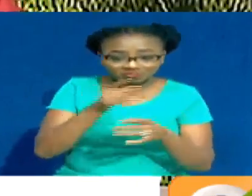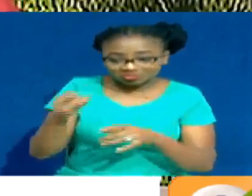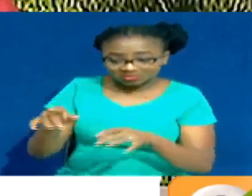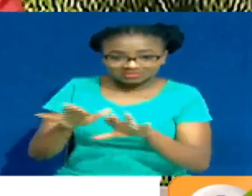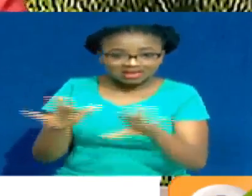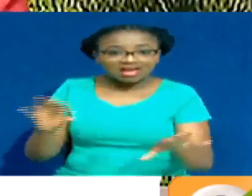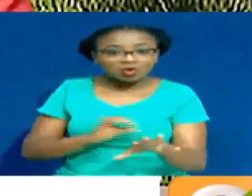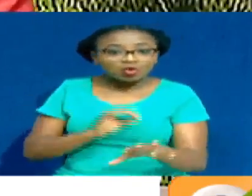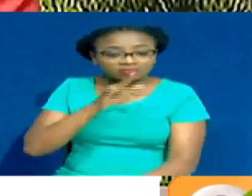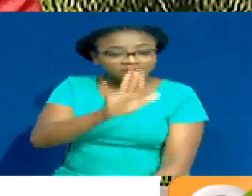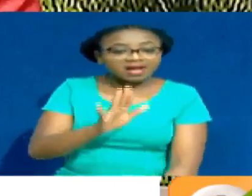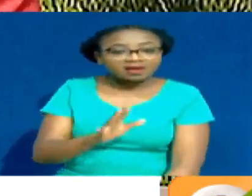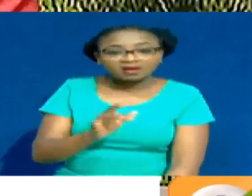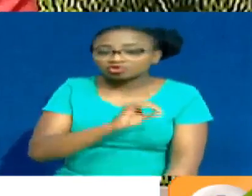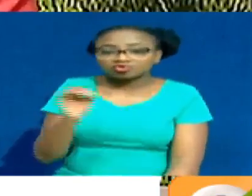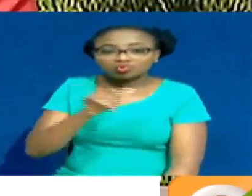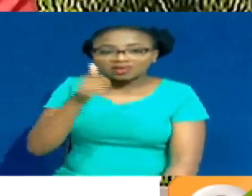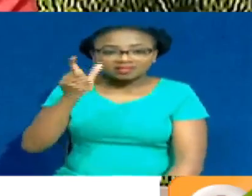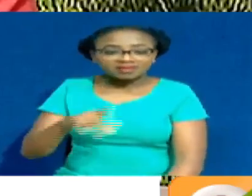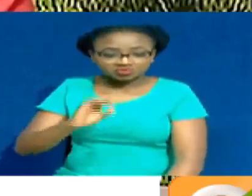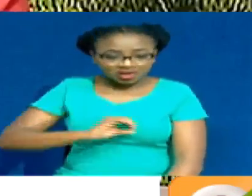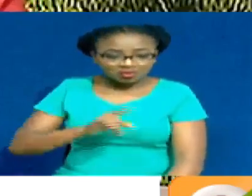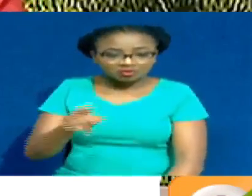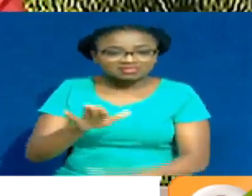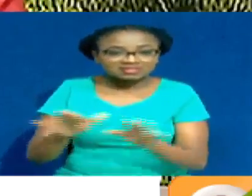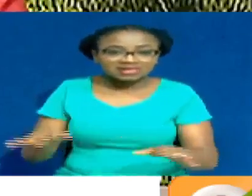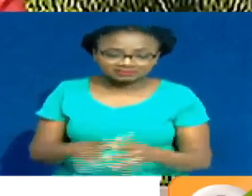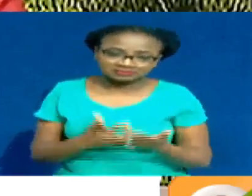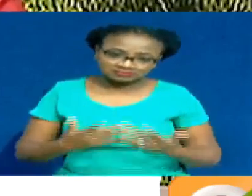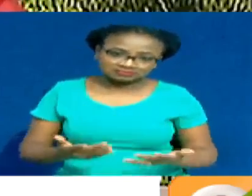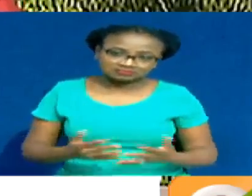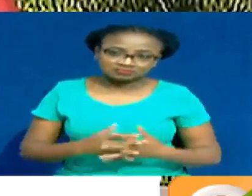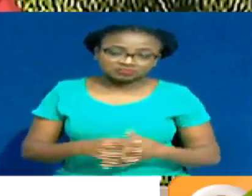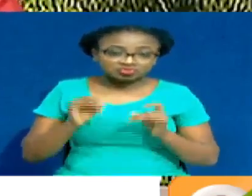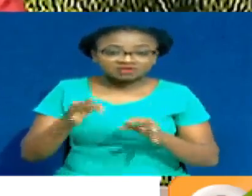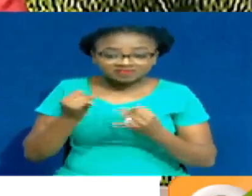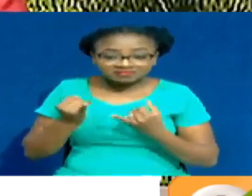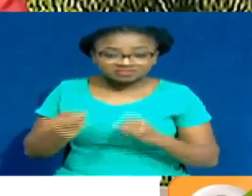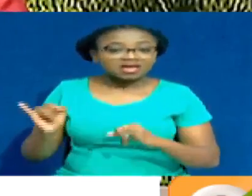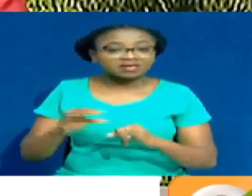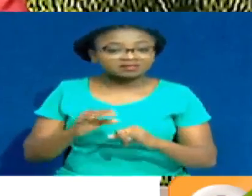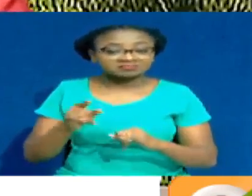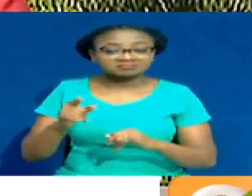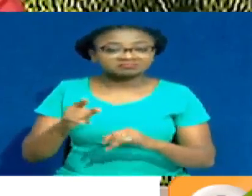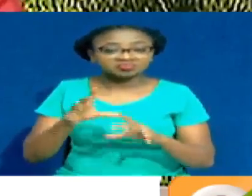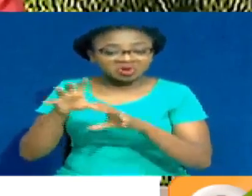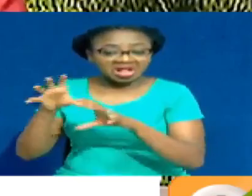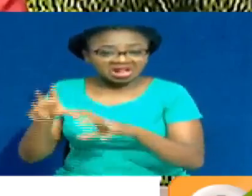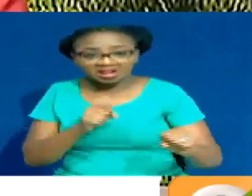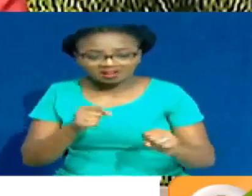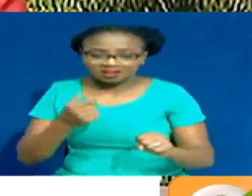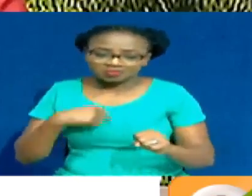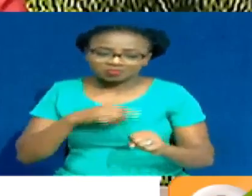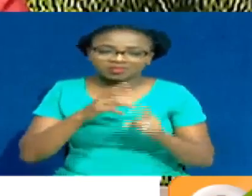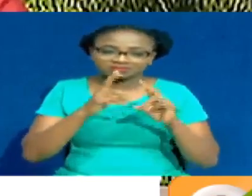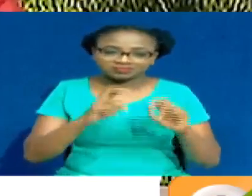land belongs to you, nobody can take it away from you. And if they try to, we have an audit trail, we can tell what happened. That is why we are saying,